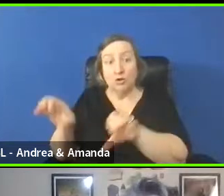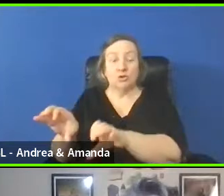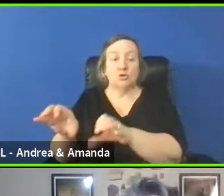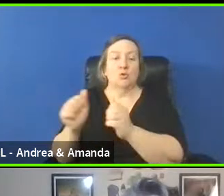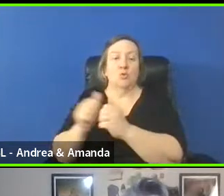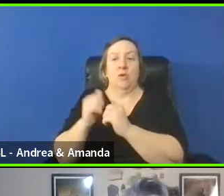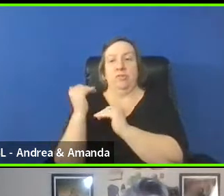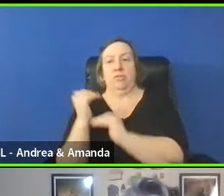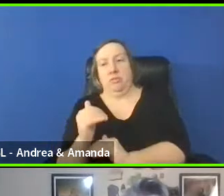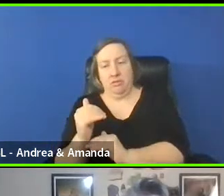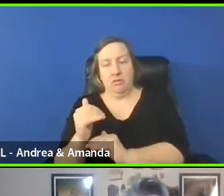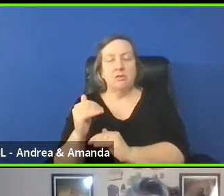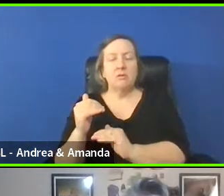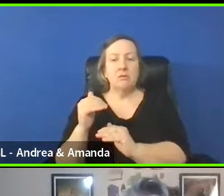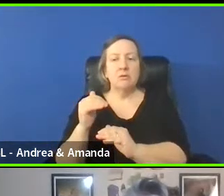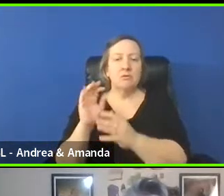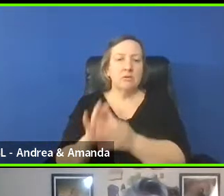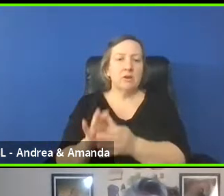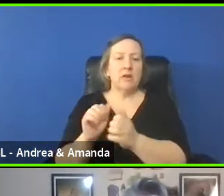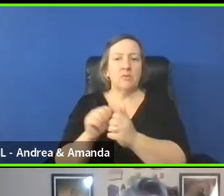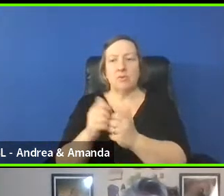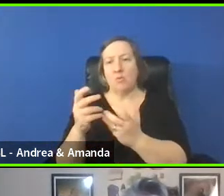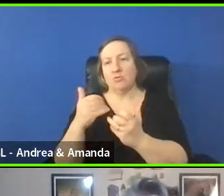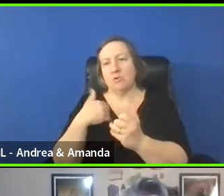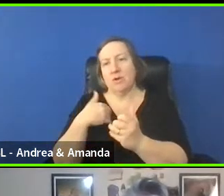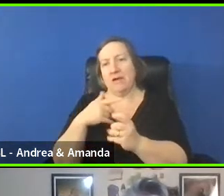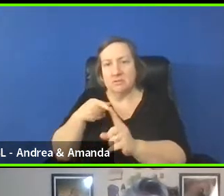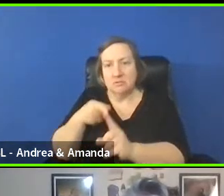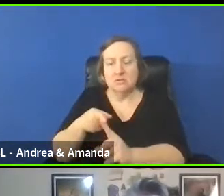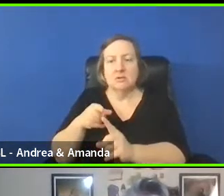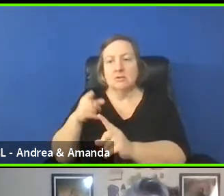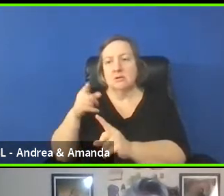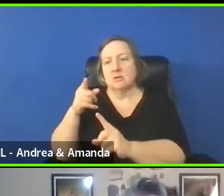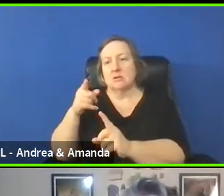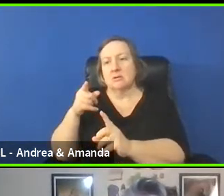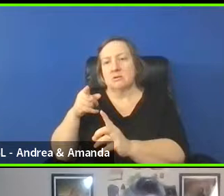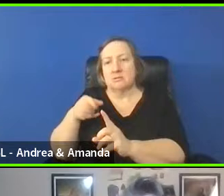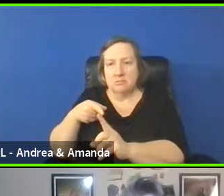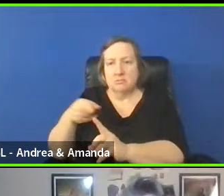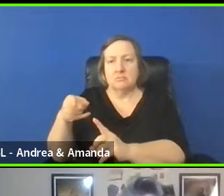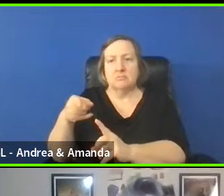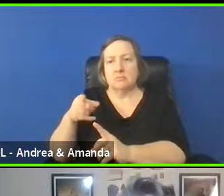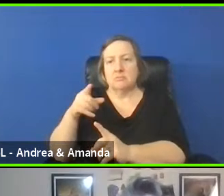the constraints in regard to wanting to have a dedicated facility.